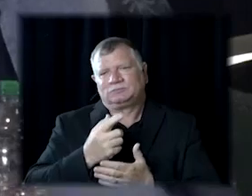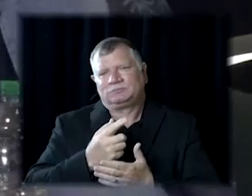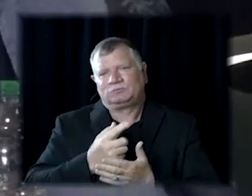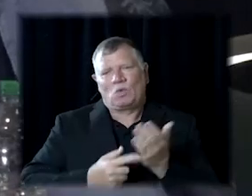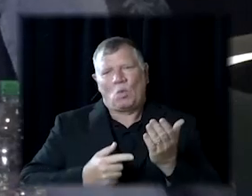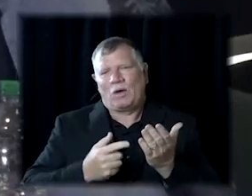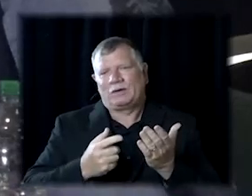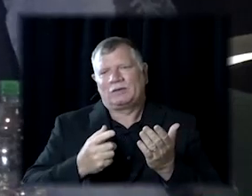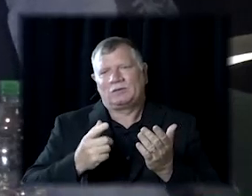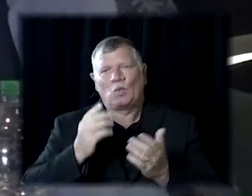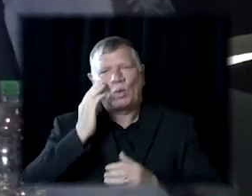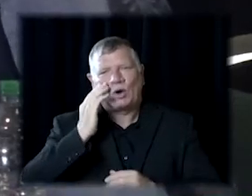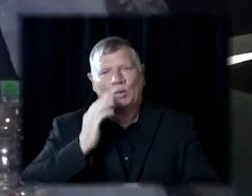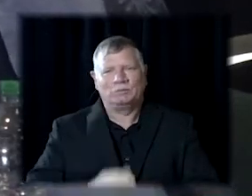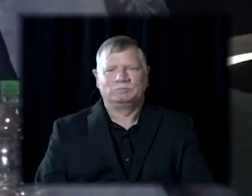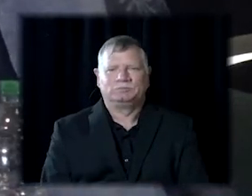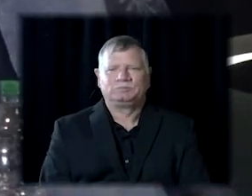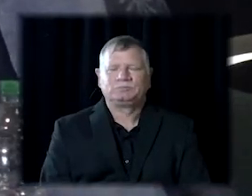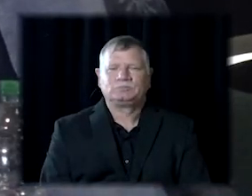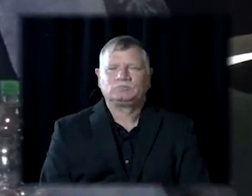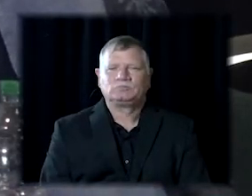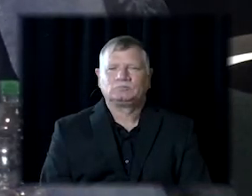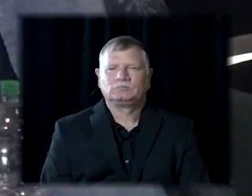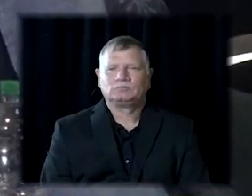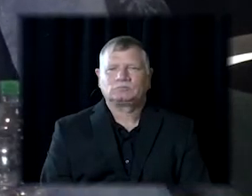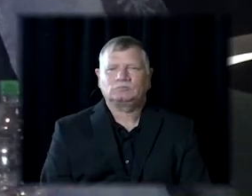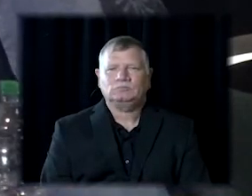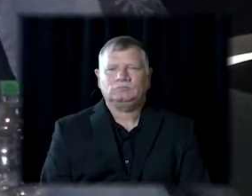Aside from what's already known.